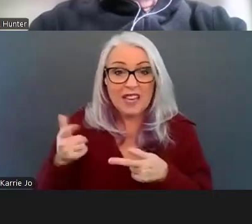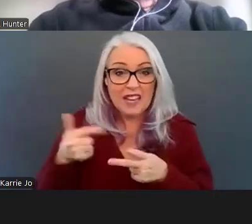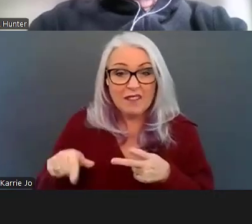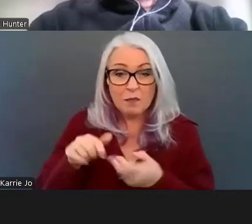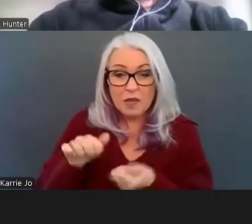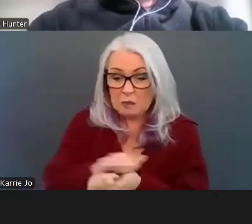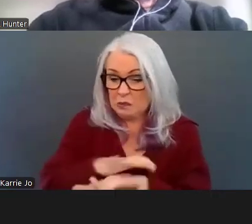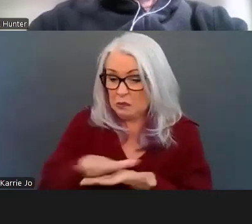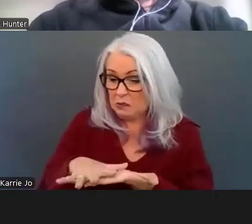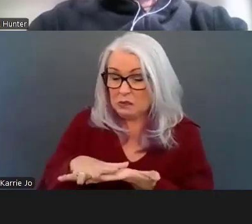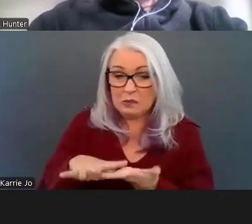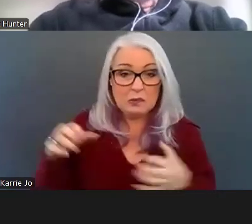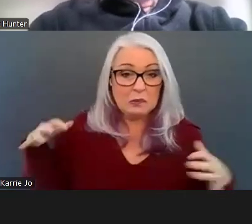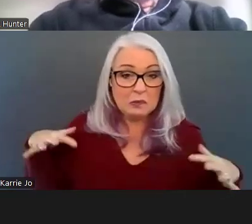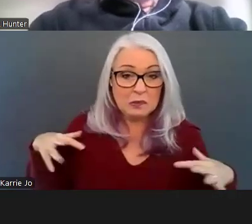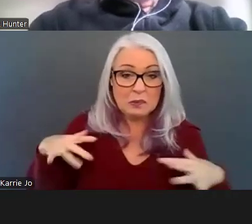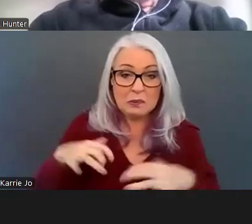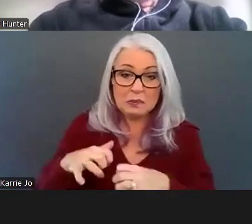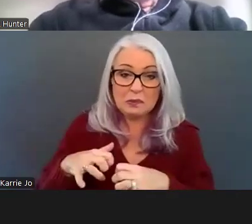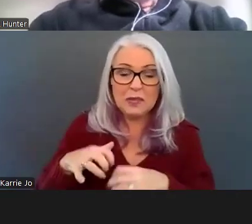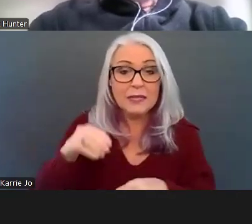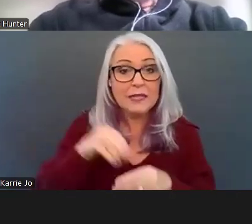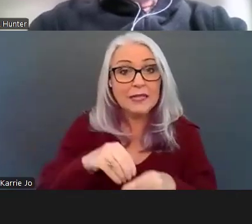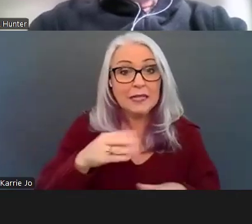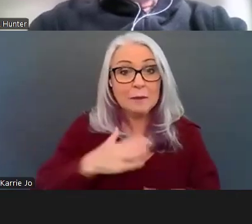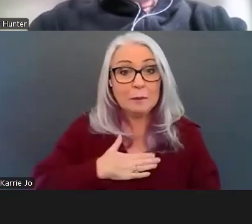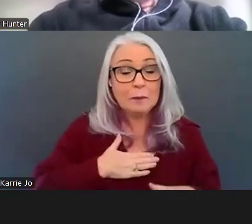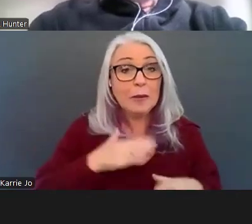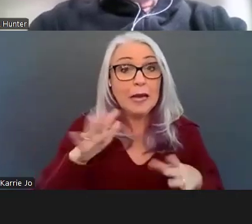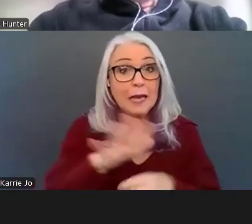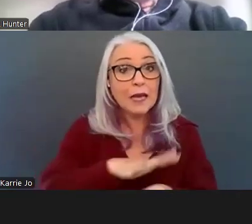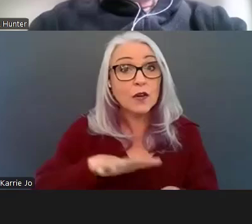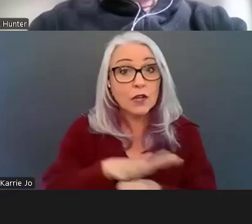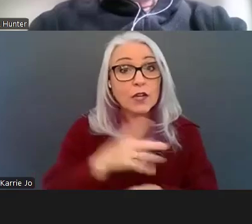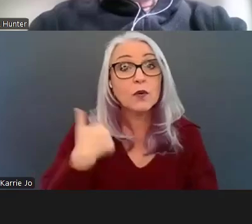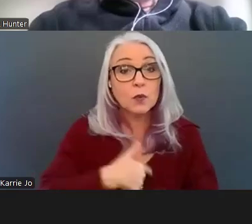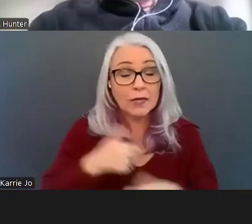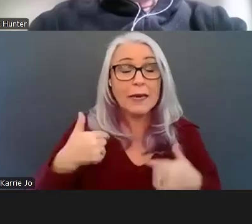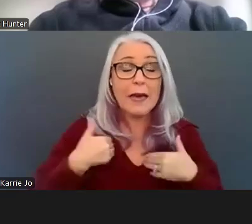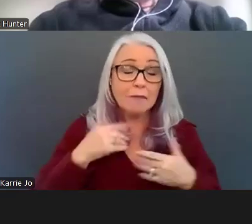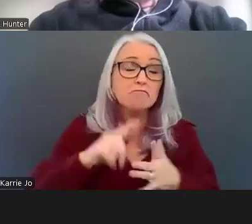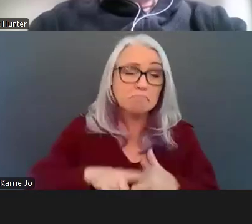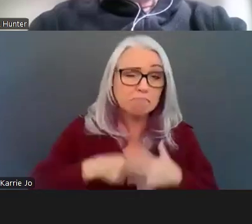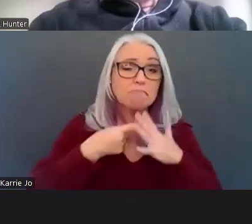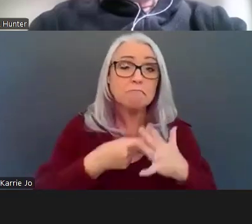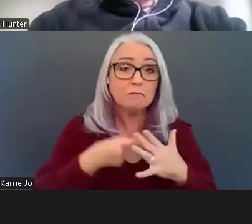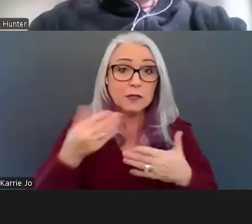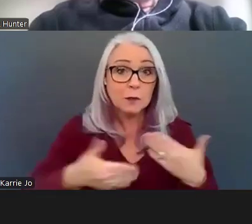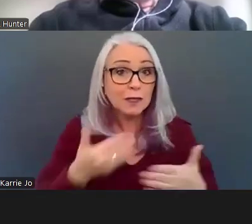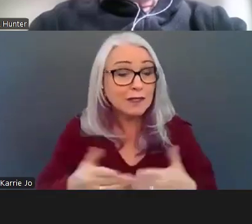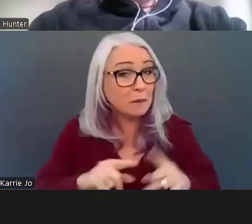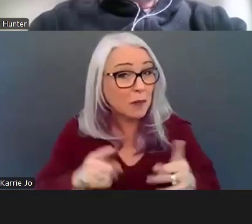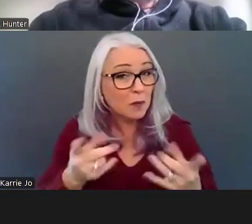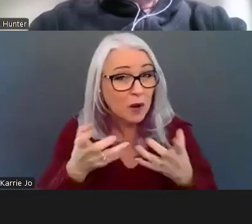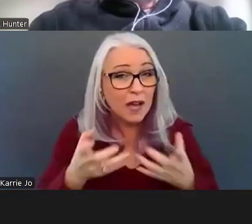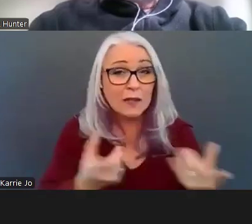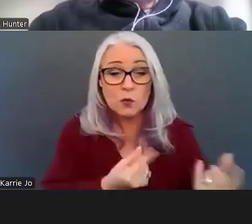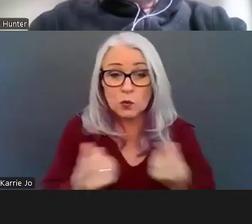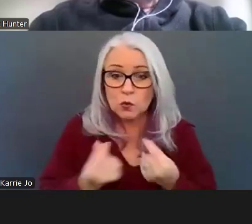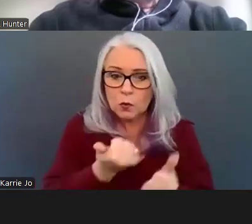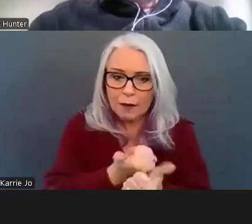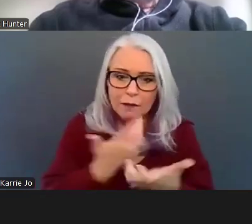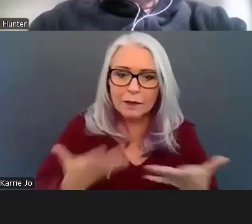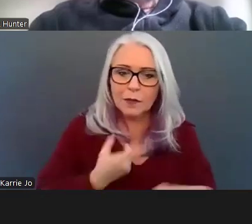degradation? Here in my area, we've begun that process, and we want to do the right thing by creating a